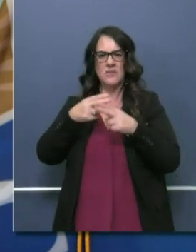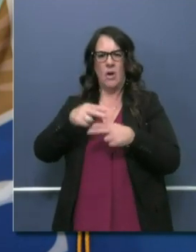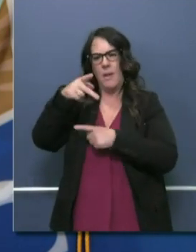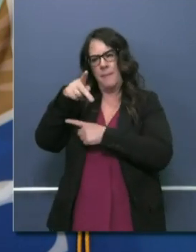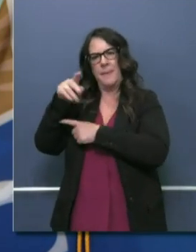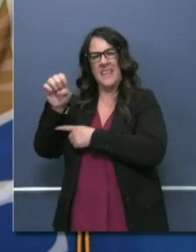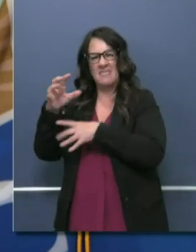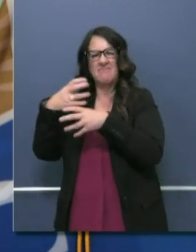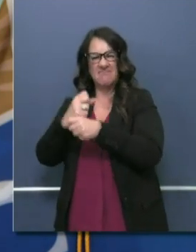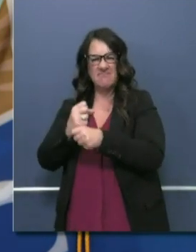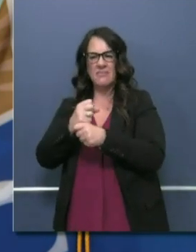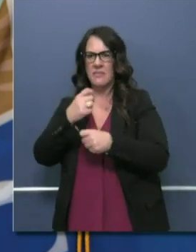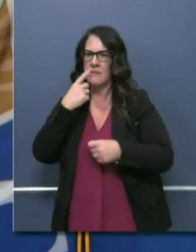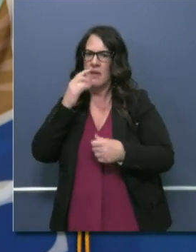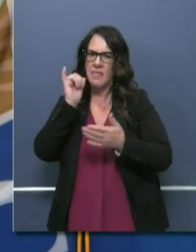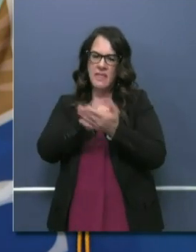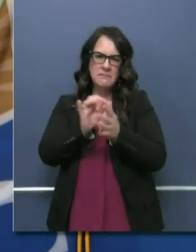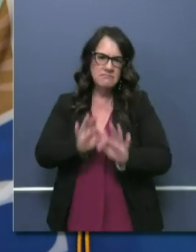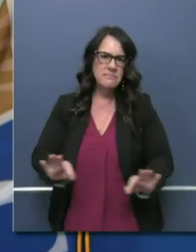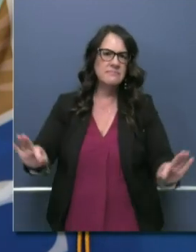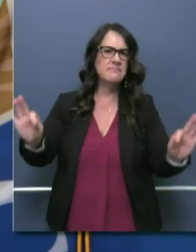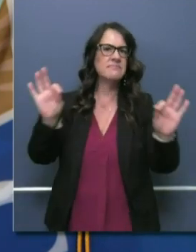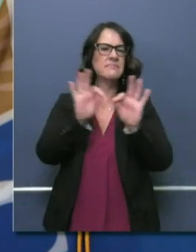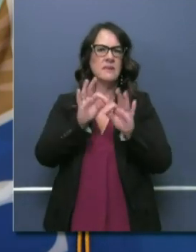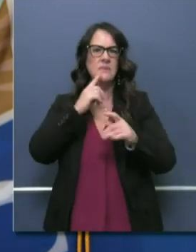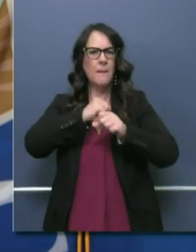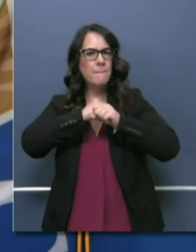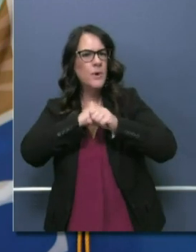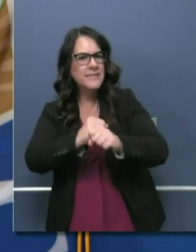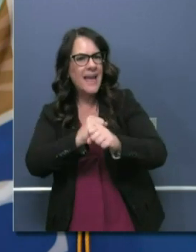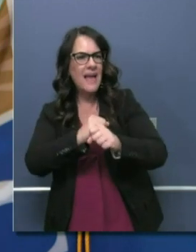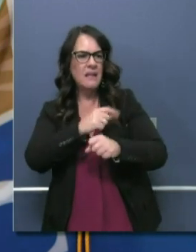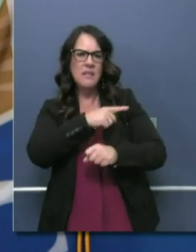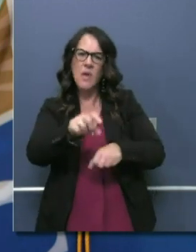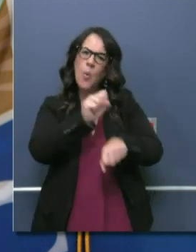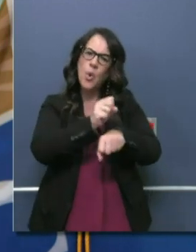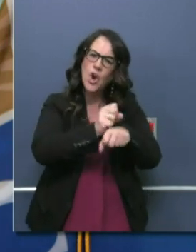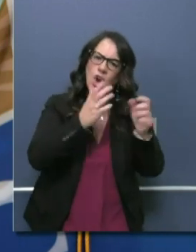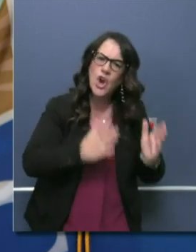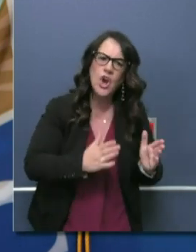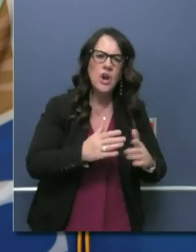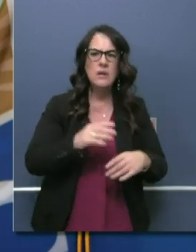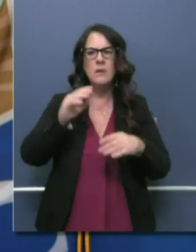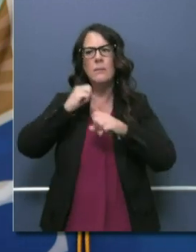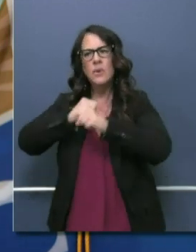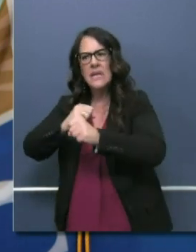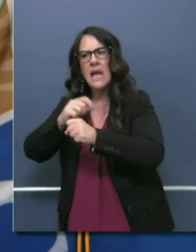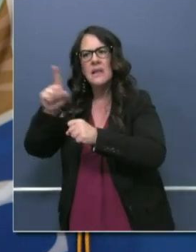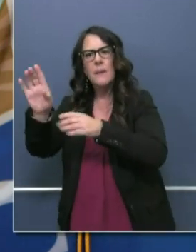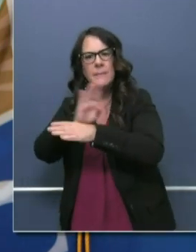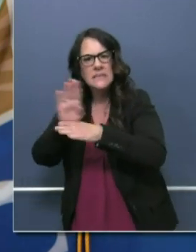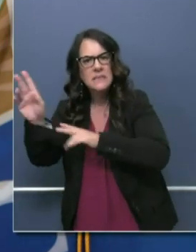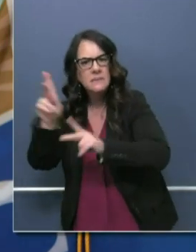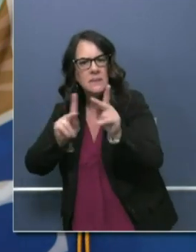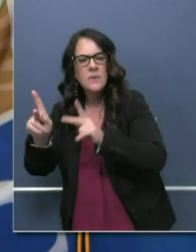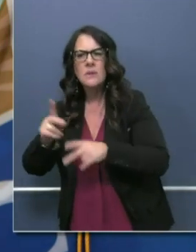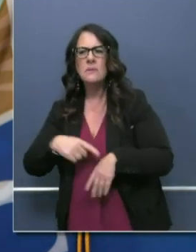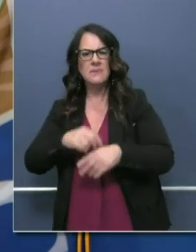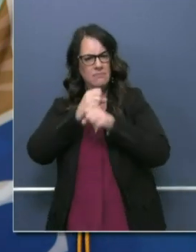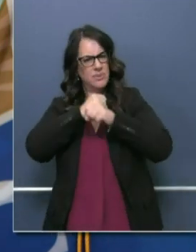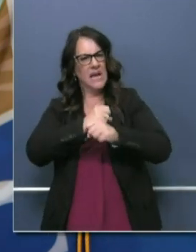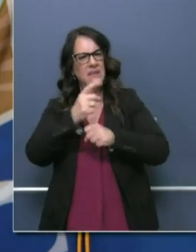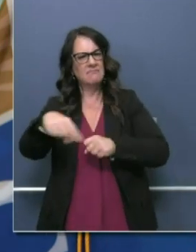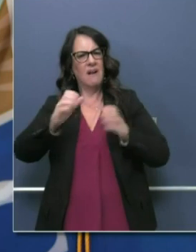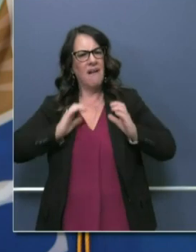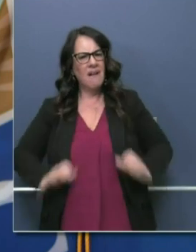this phase, because we want to do so by protecting our workers, protecting our business leaders, protecting customers,